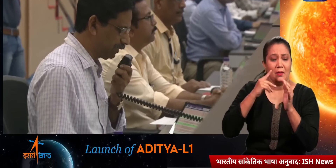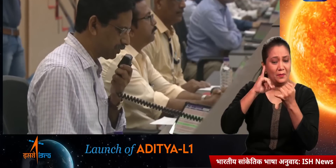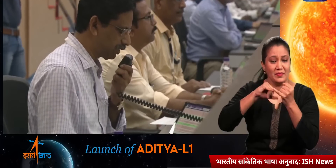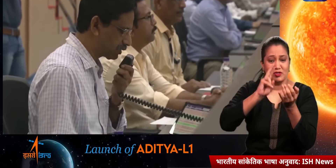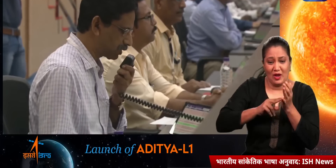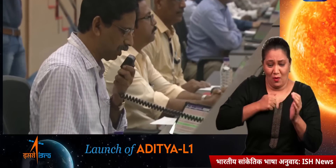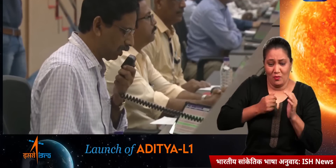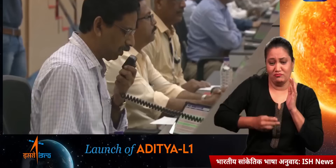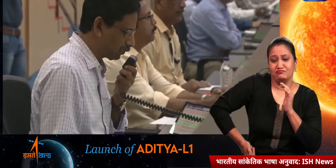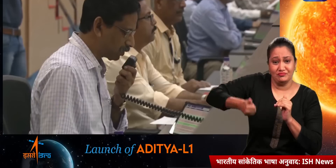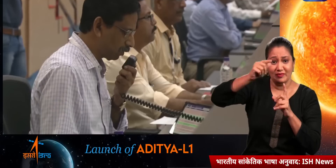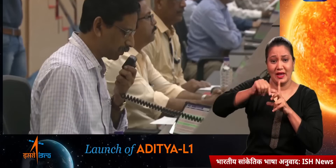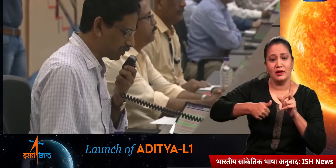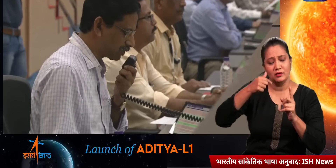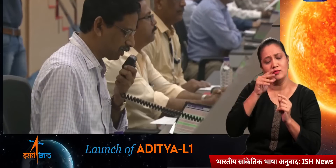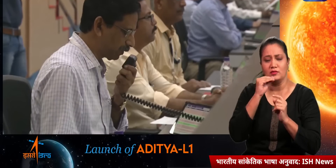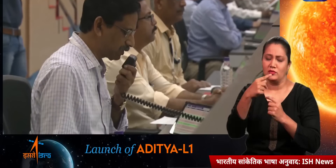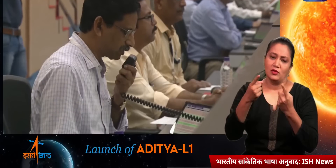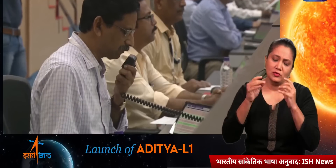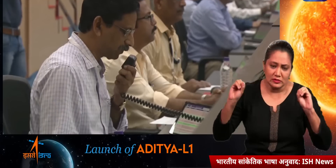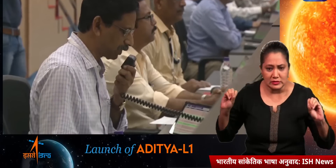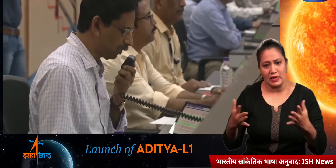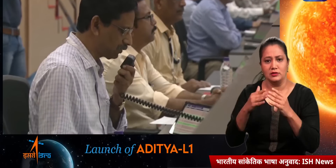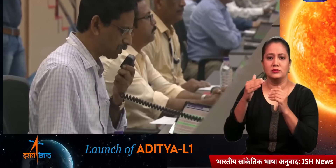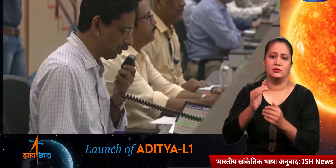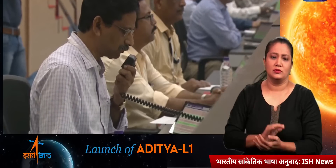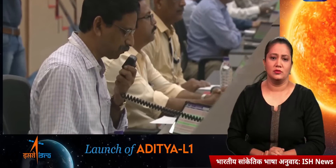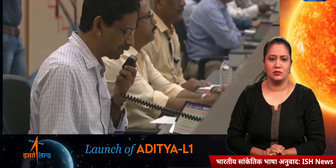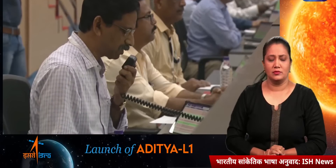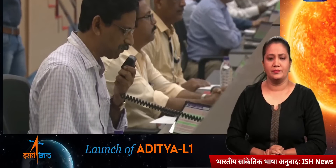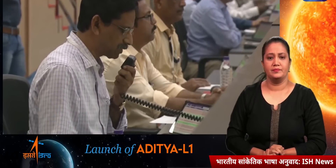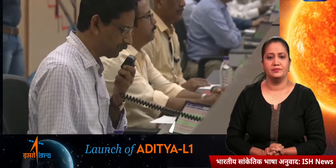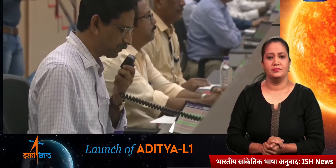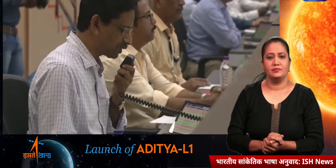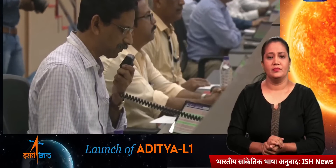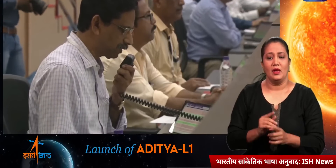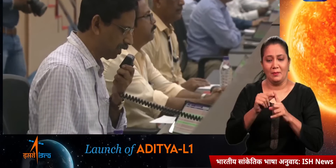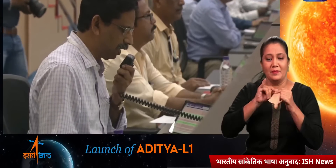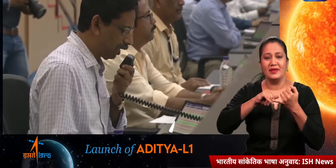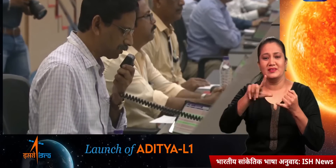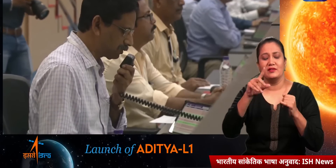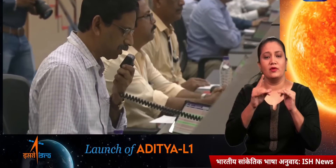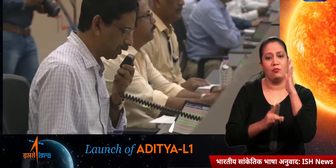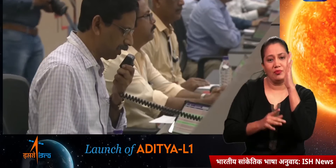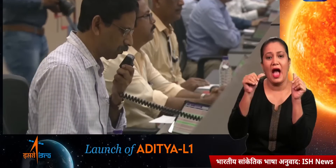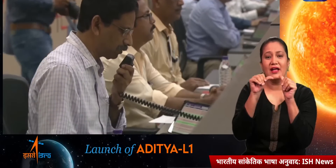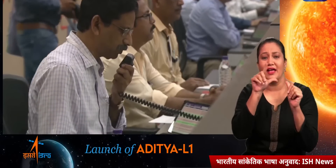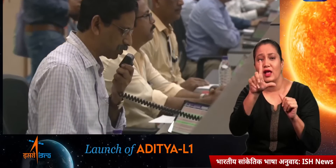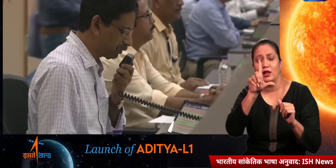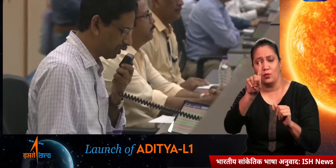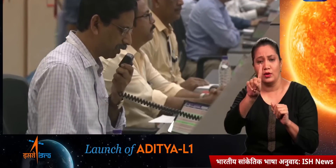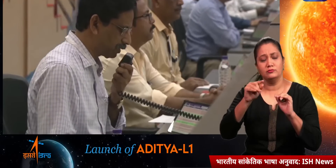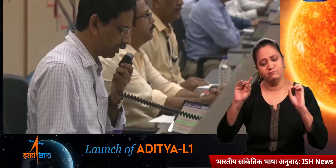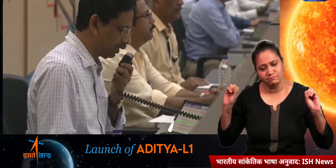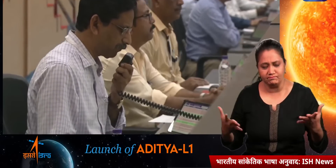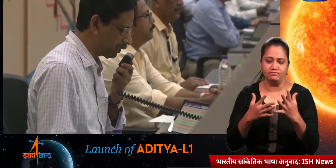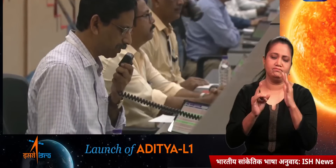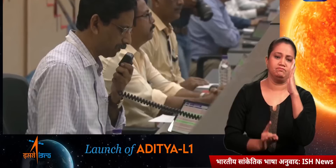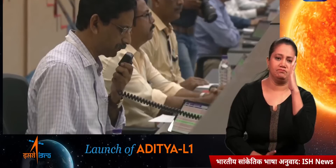to initiate launch operation sequence for the launch of PSLV C-57 Aditya L1 mission